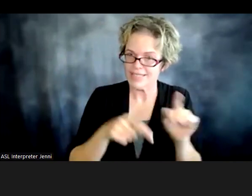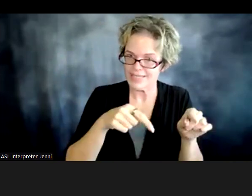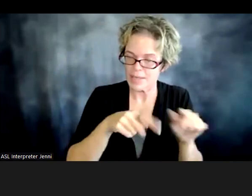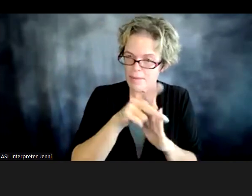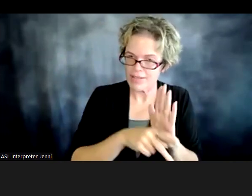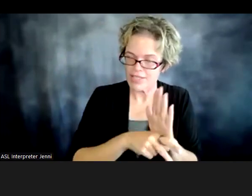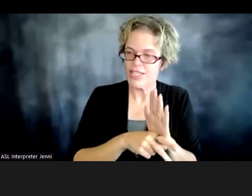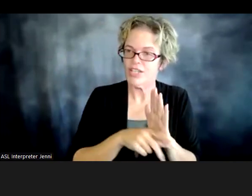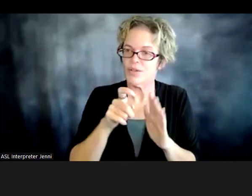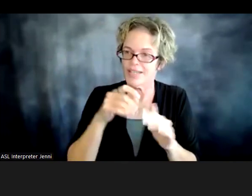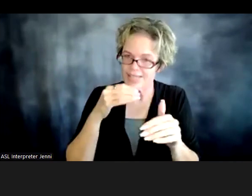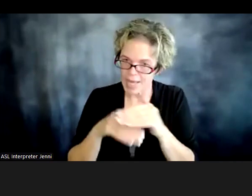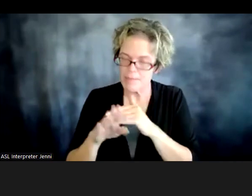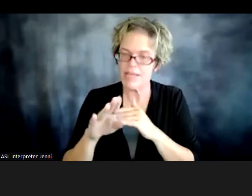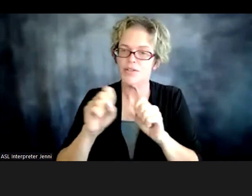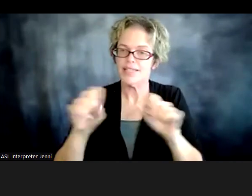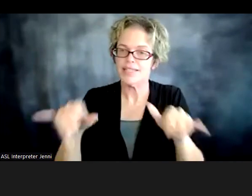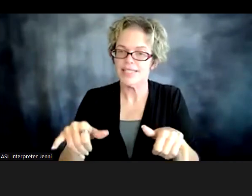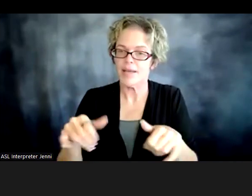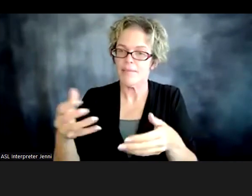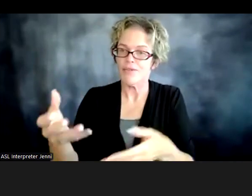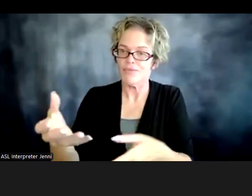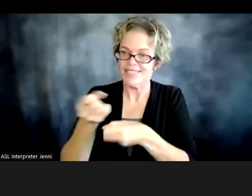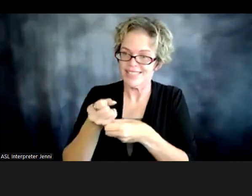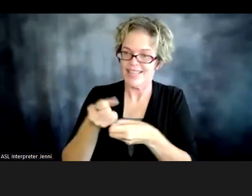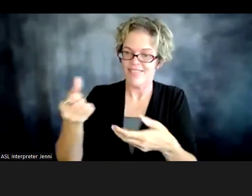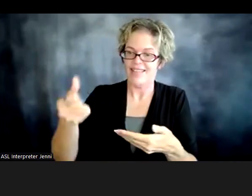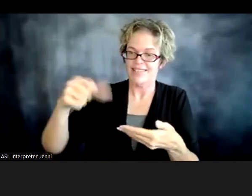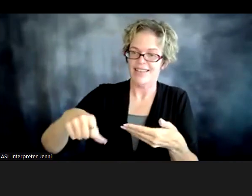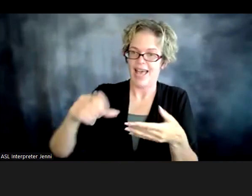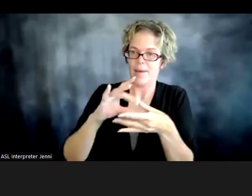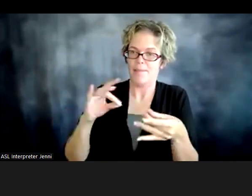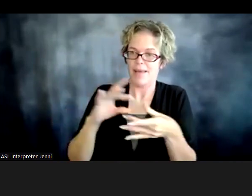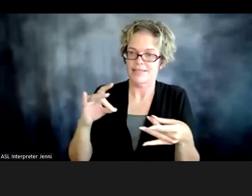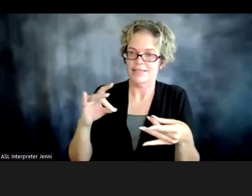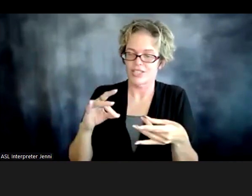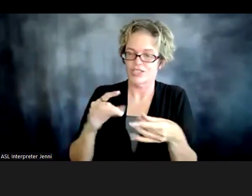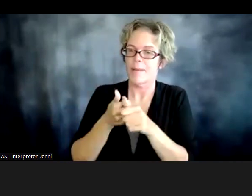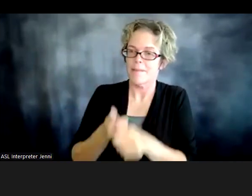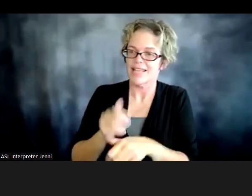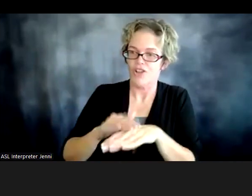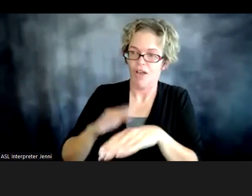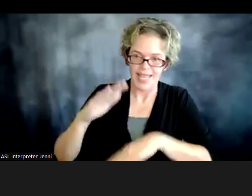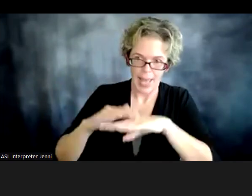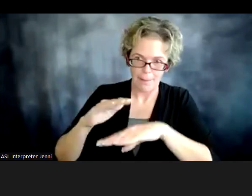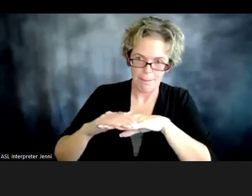your information, and receive that denial message back, a denial based on the cap.